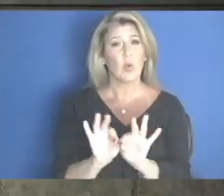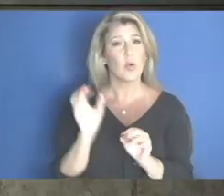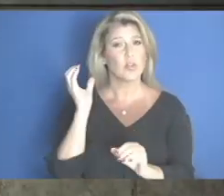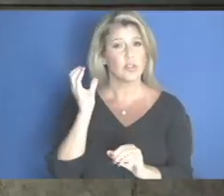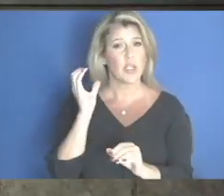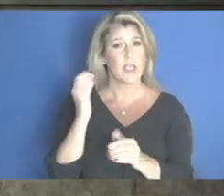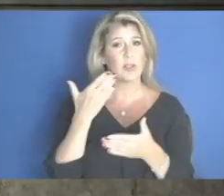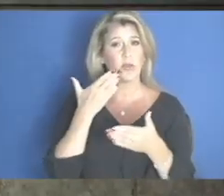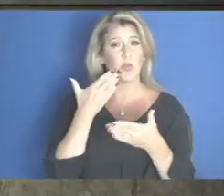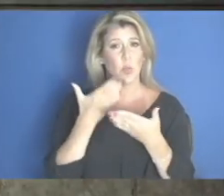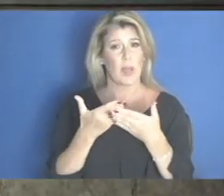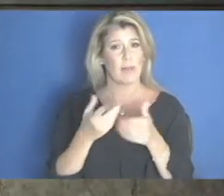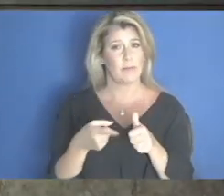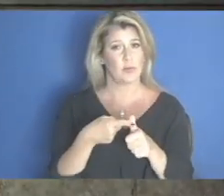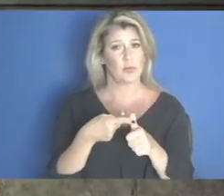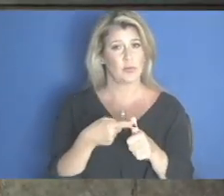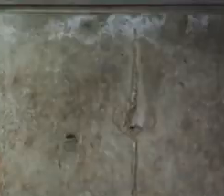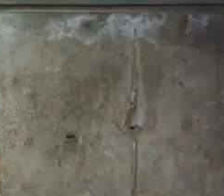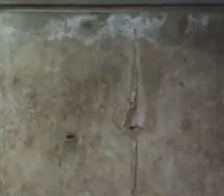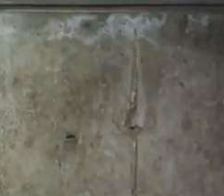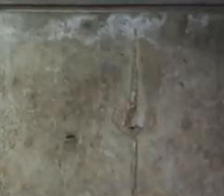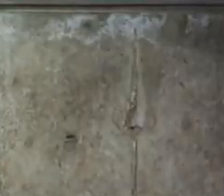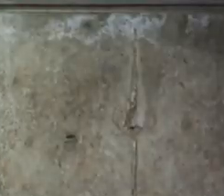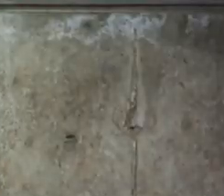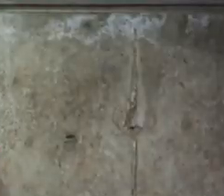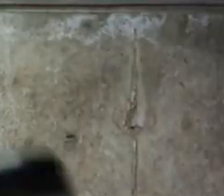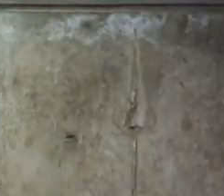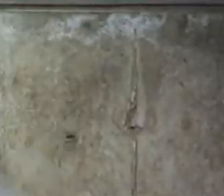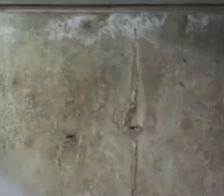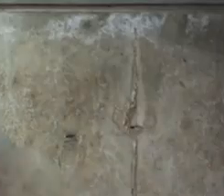You want to make sure to shake it well.